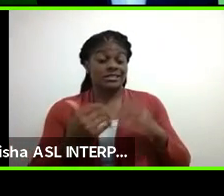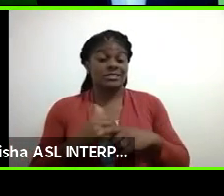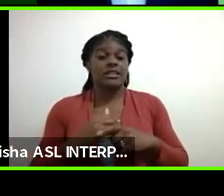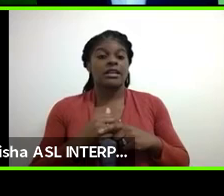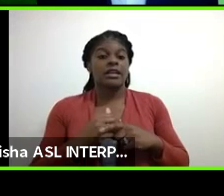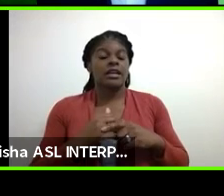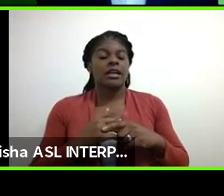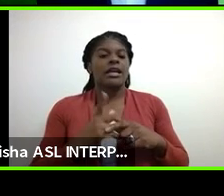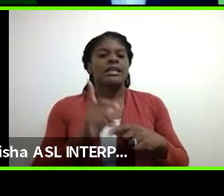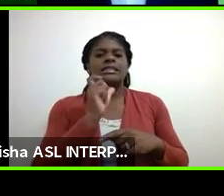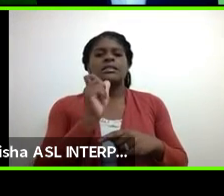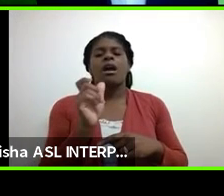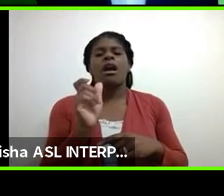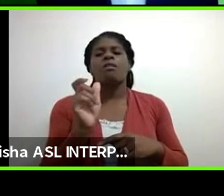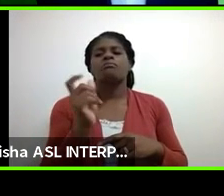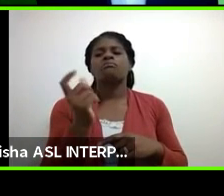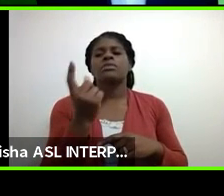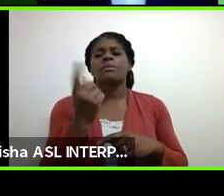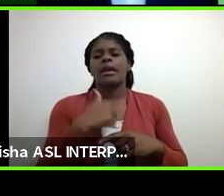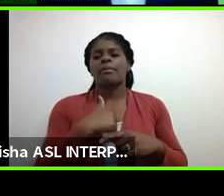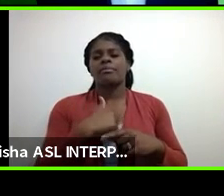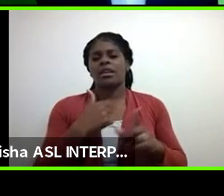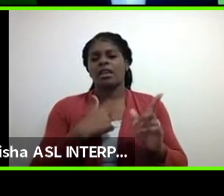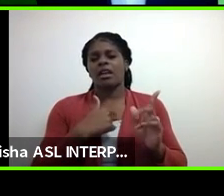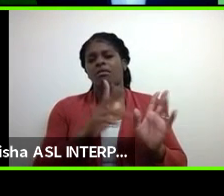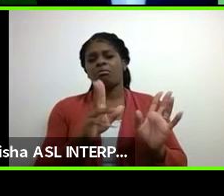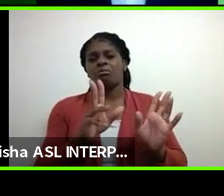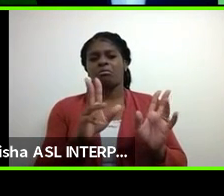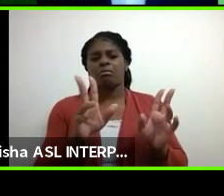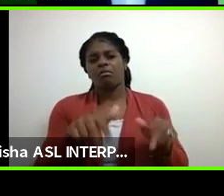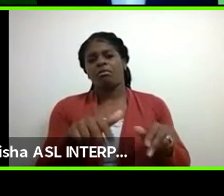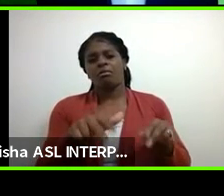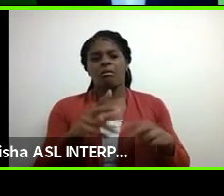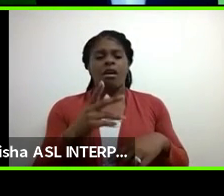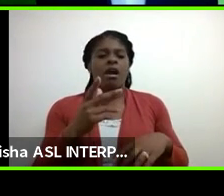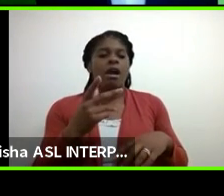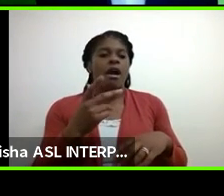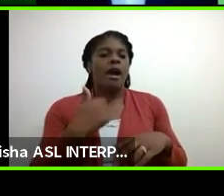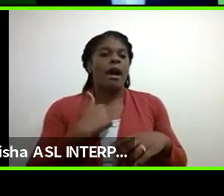it's nothing that should be pathologized. So I'm always careful about